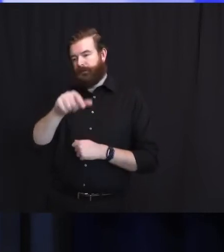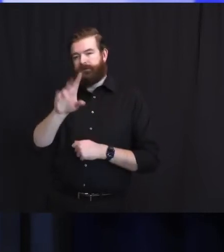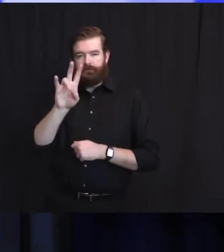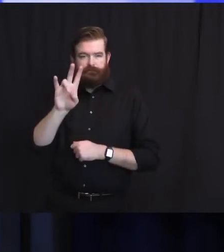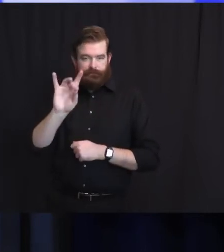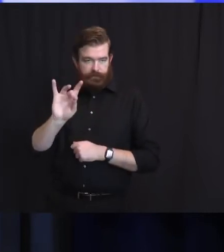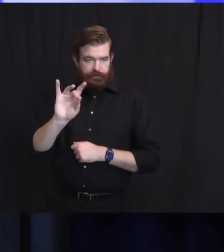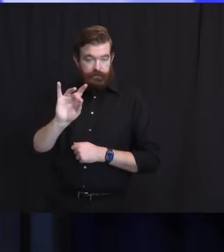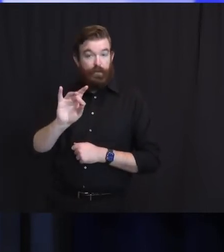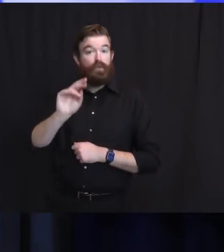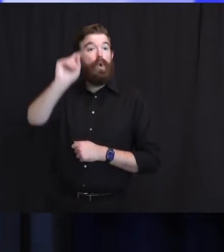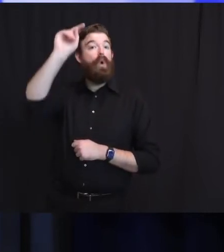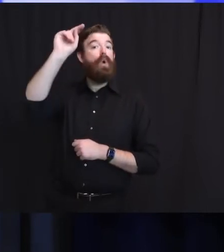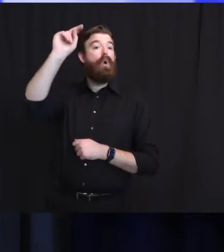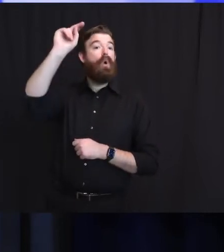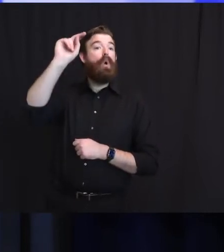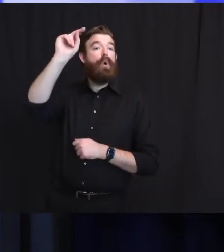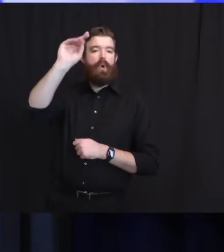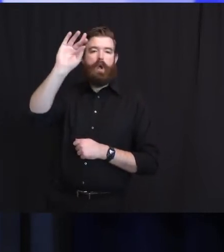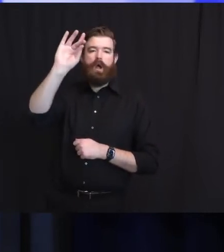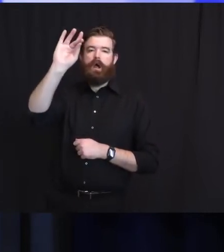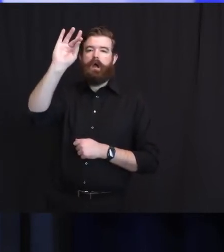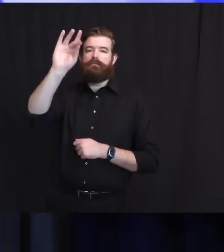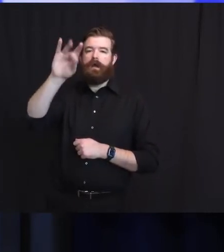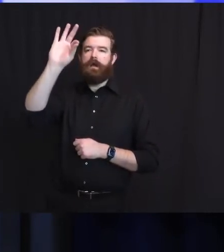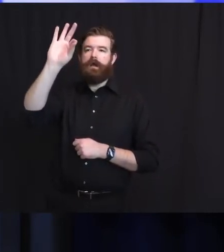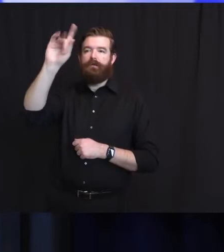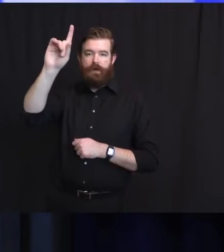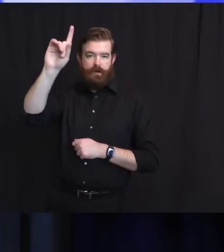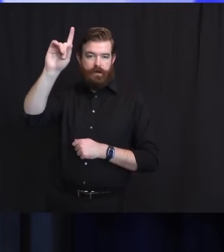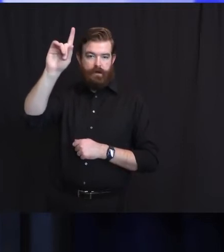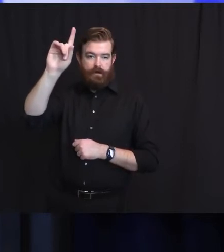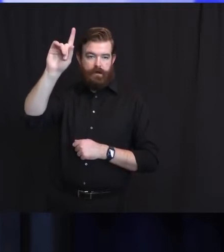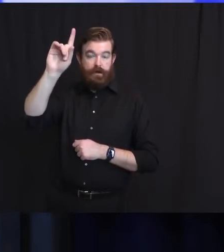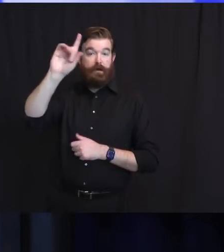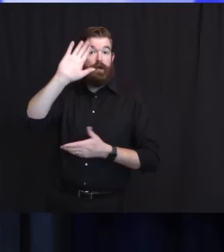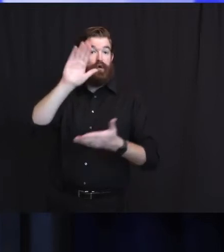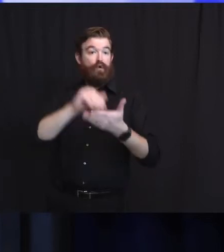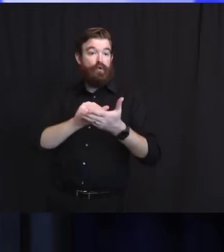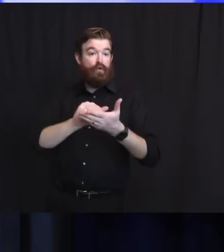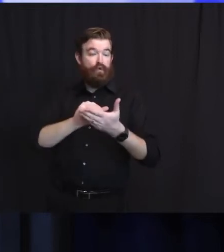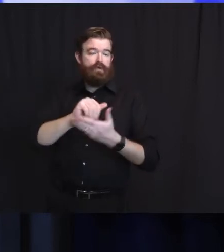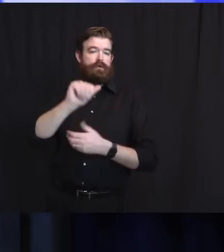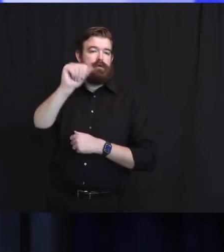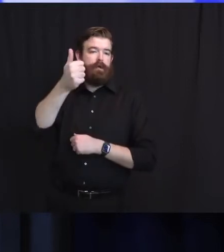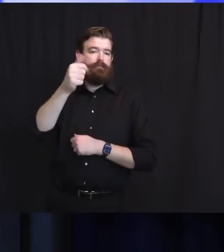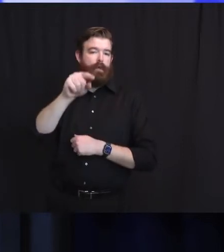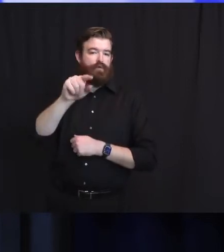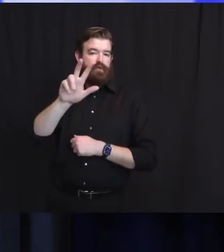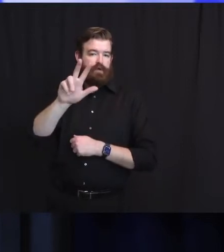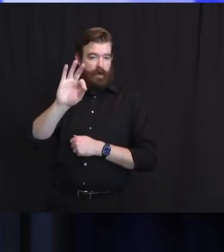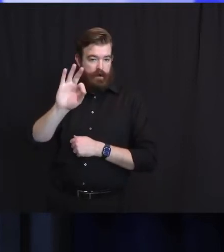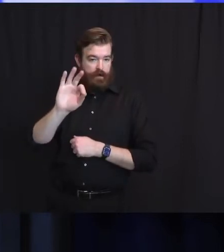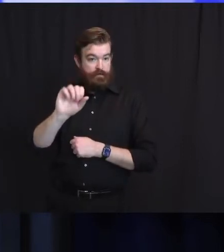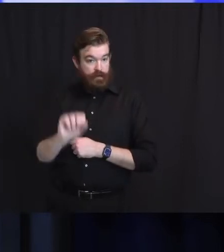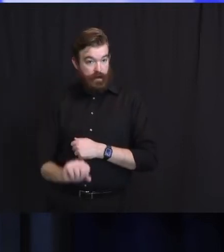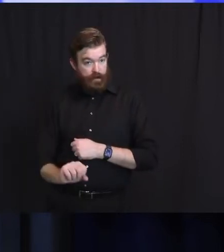reports 8.91, the central part of the state 10.39, and the southern part of the